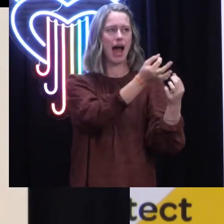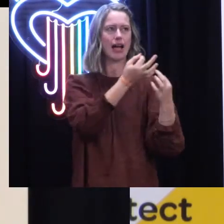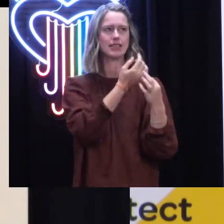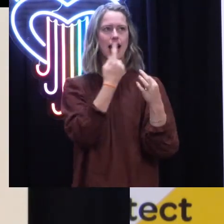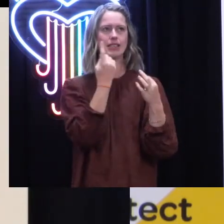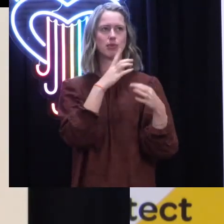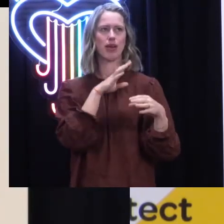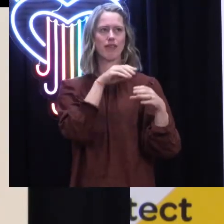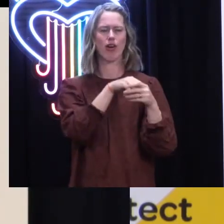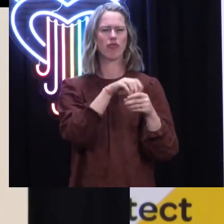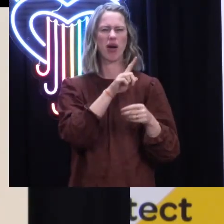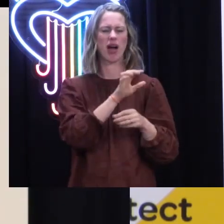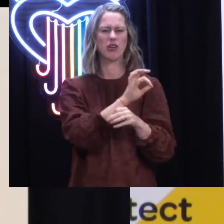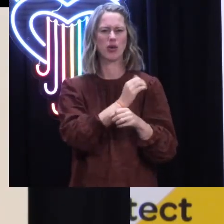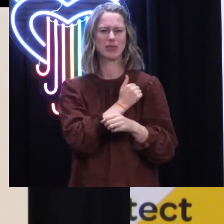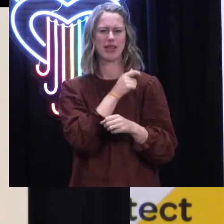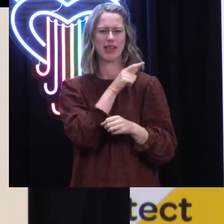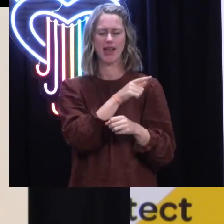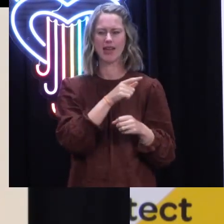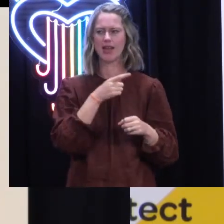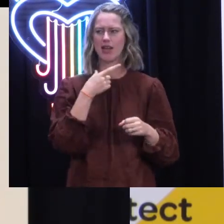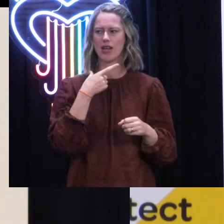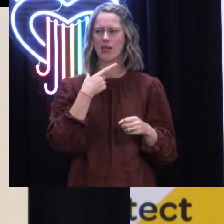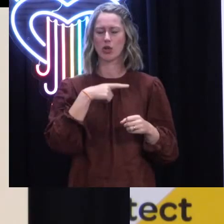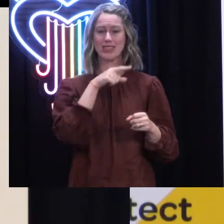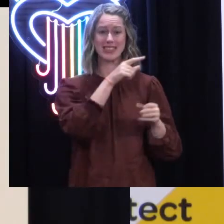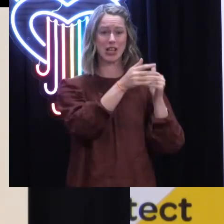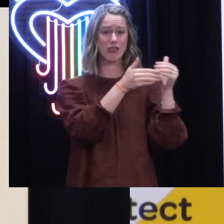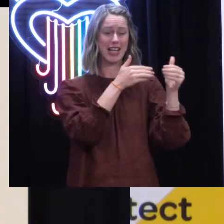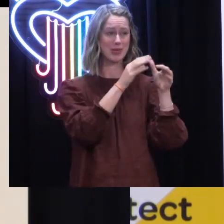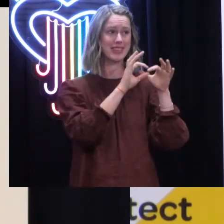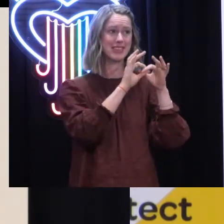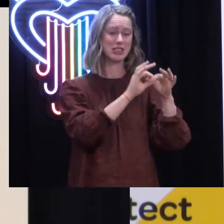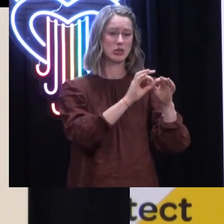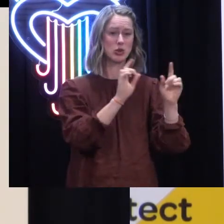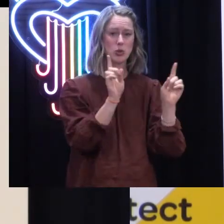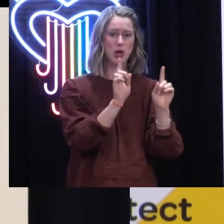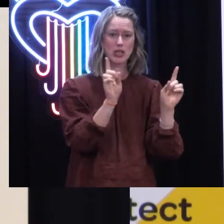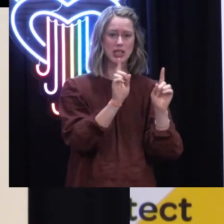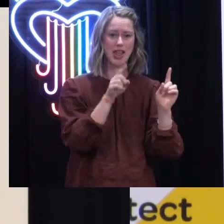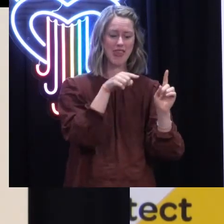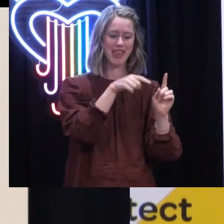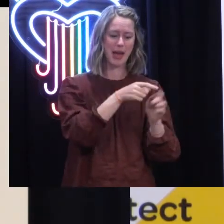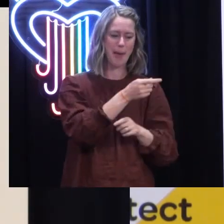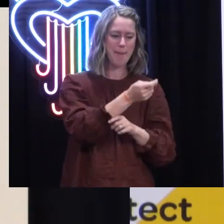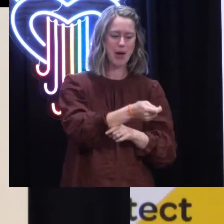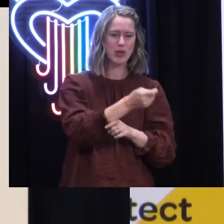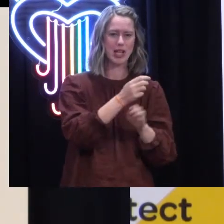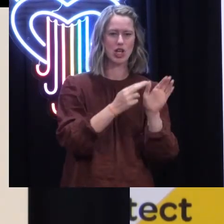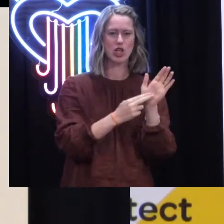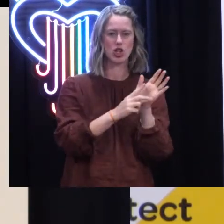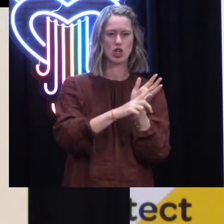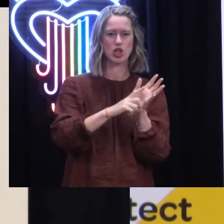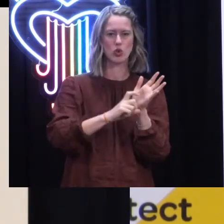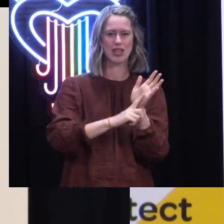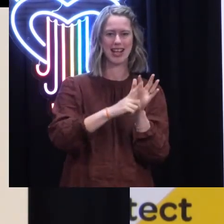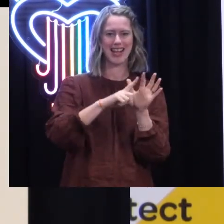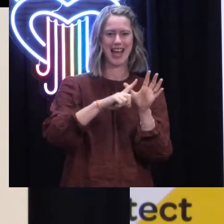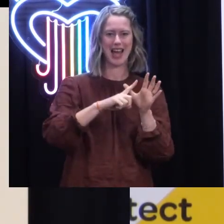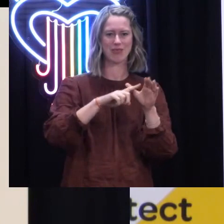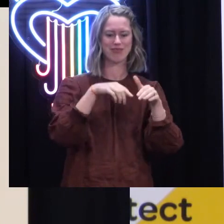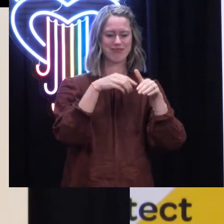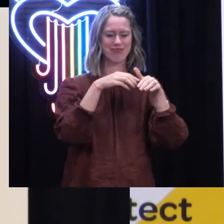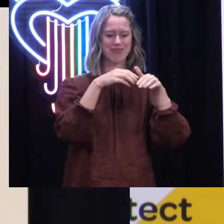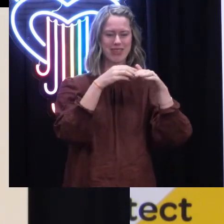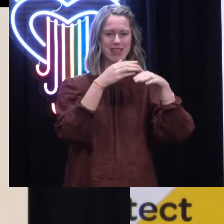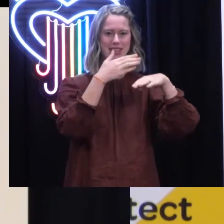would I expect us to be. The centrepiece of this arrangement is the building of nuclear-powered